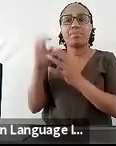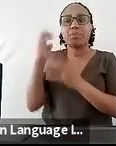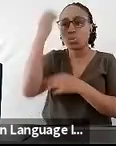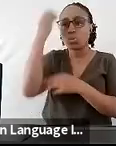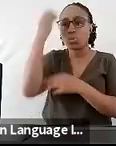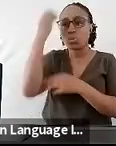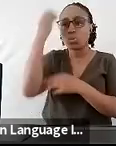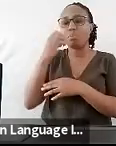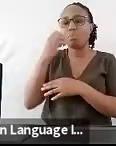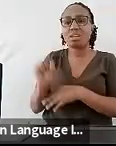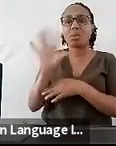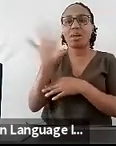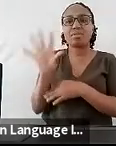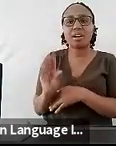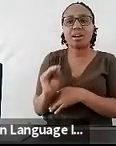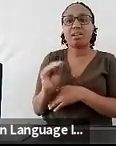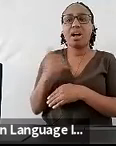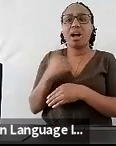of